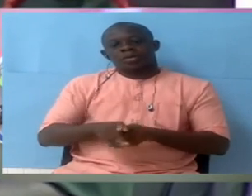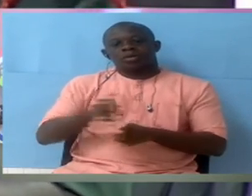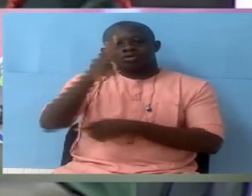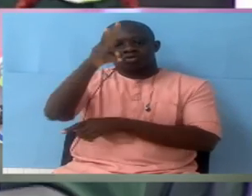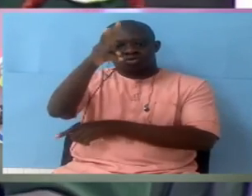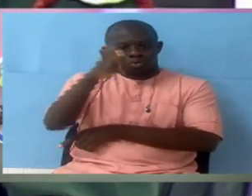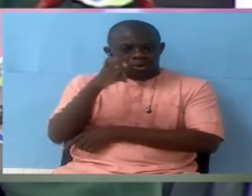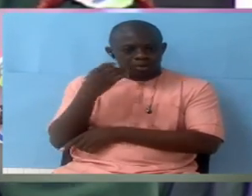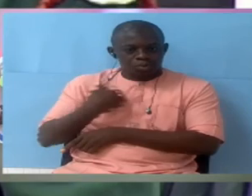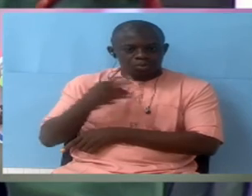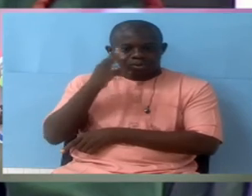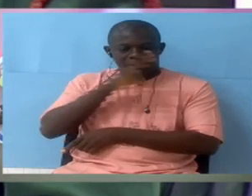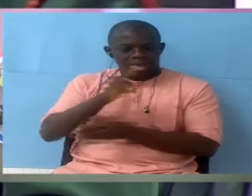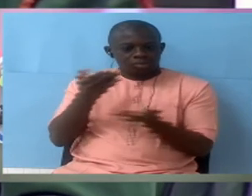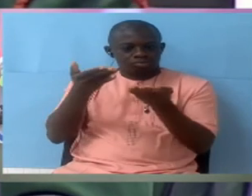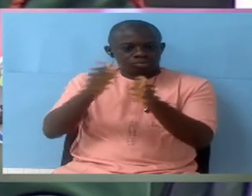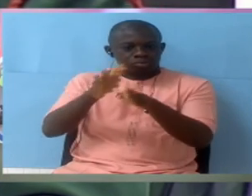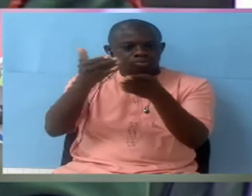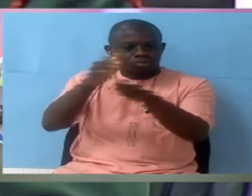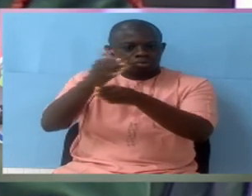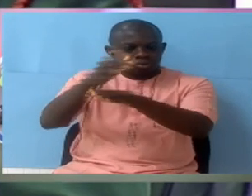20 is trying to bury the hole.